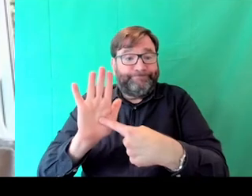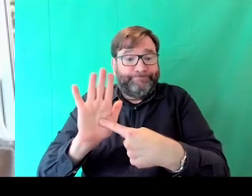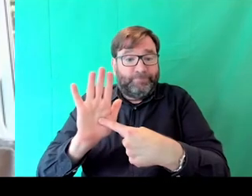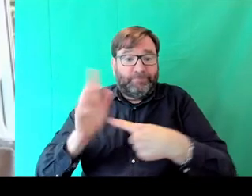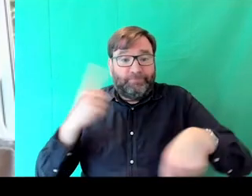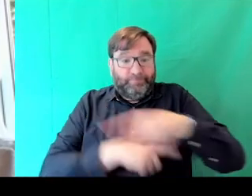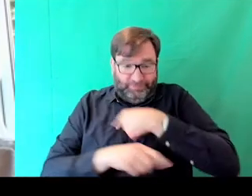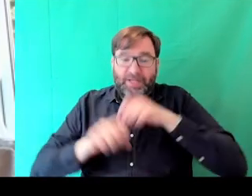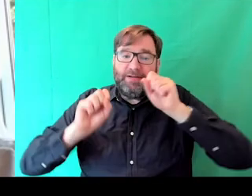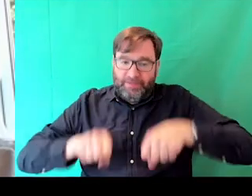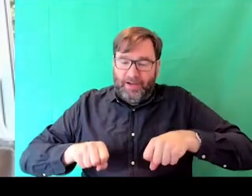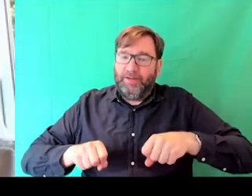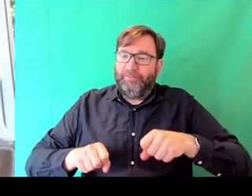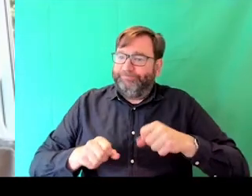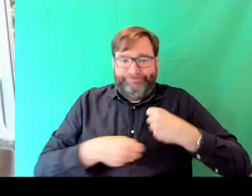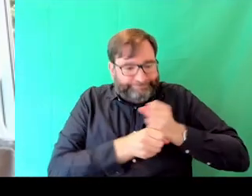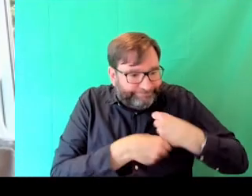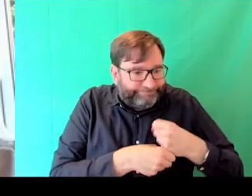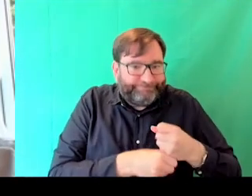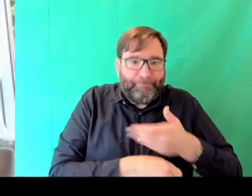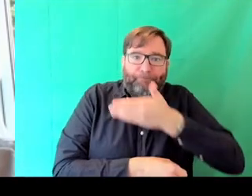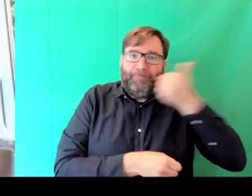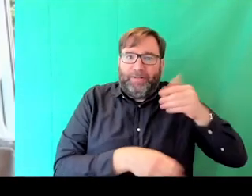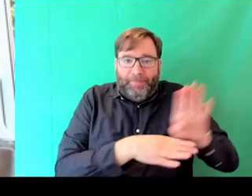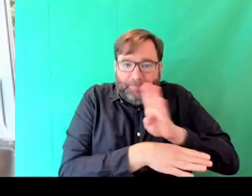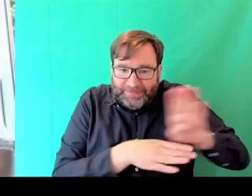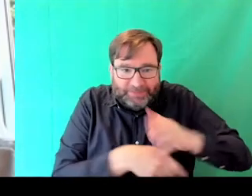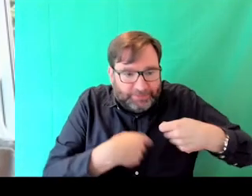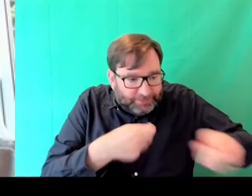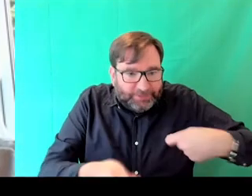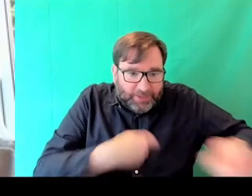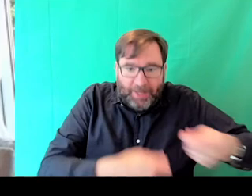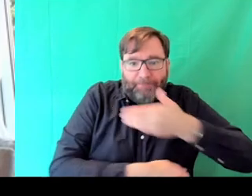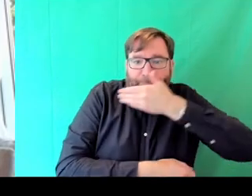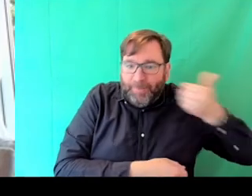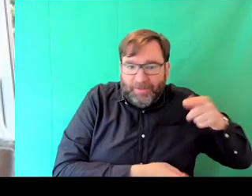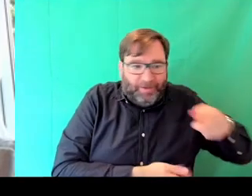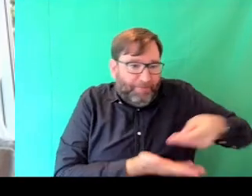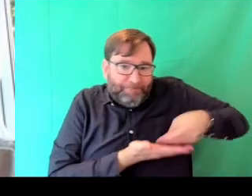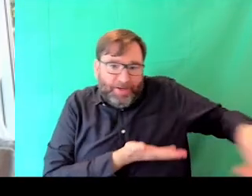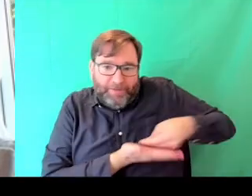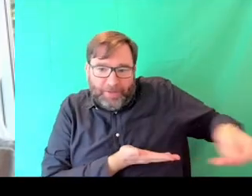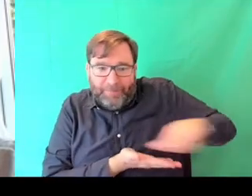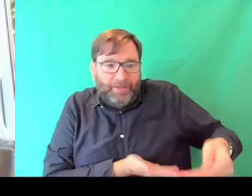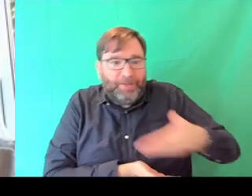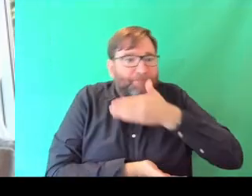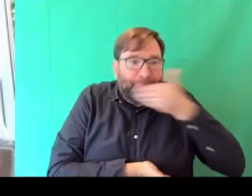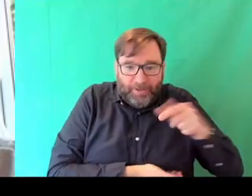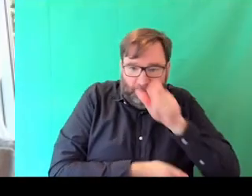everybody. And Anna, Tucker, any reactions to that? Tucker, we'll start with you, and then Anna, if you have any reactions